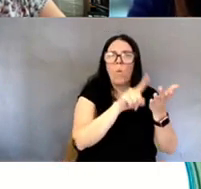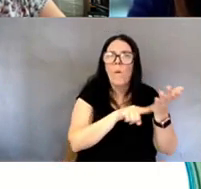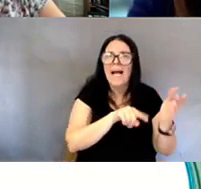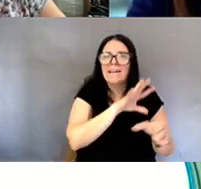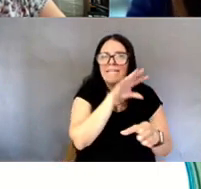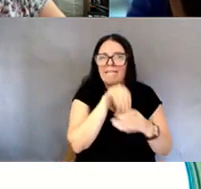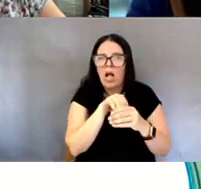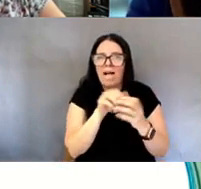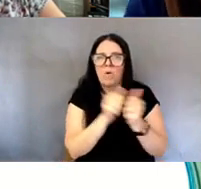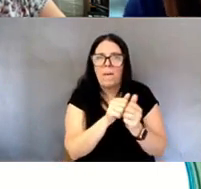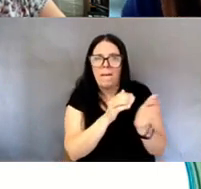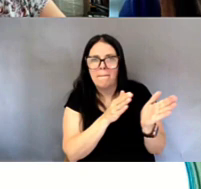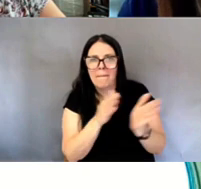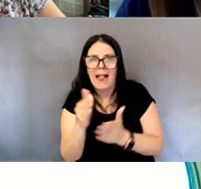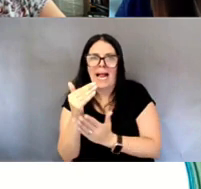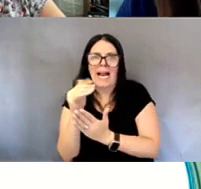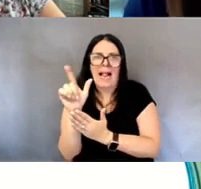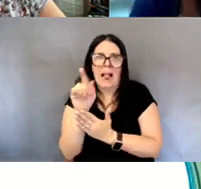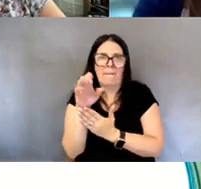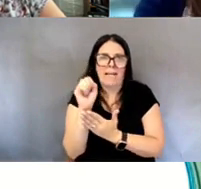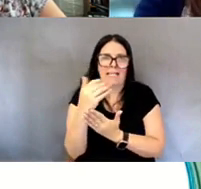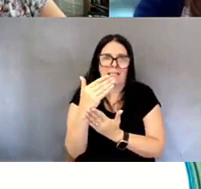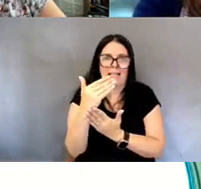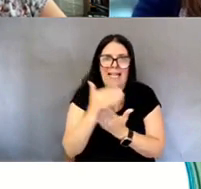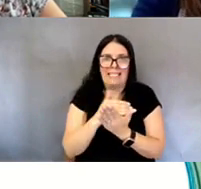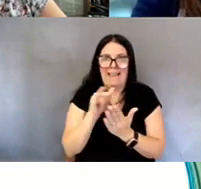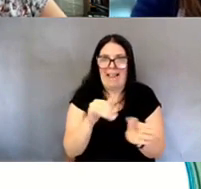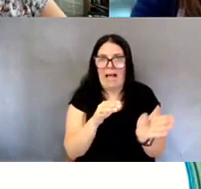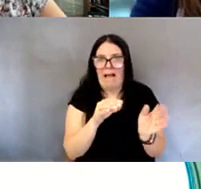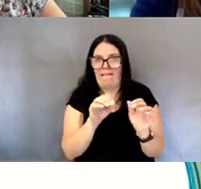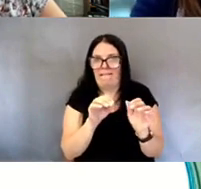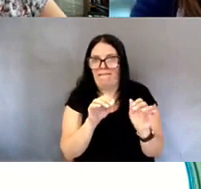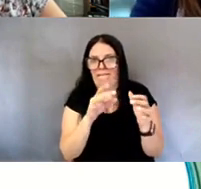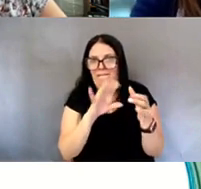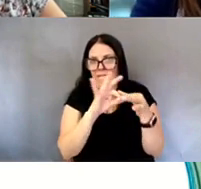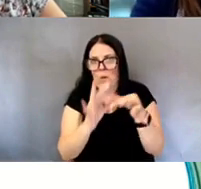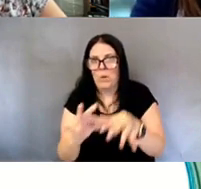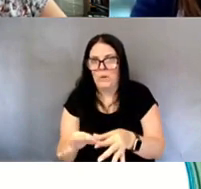planning an LBS lesson that flows?